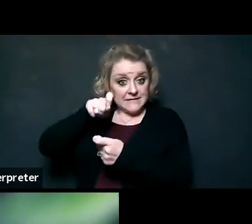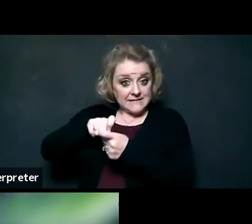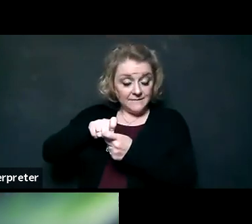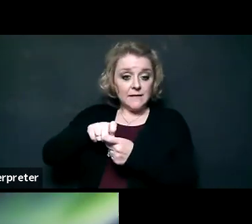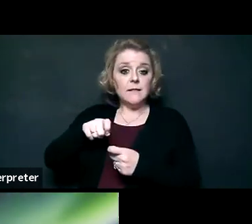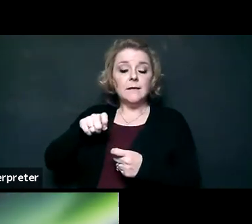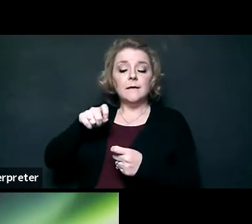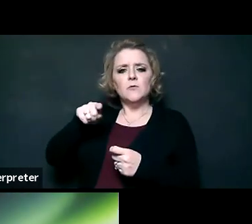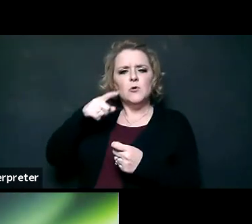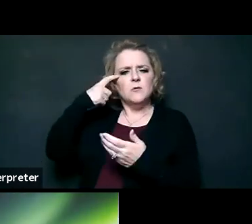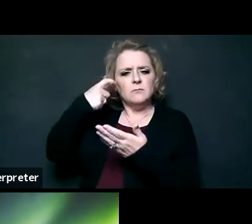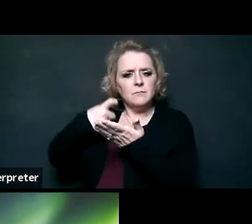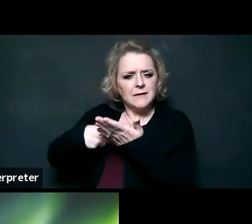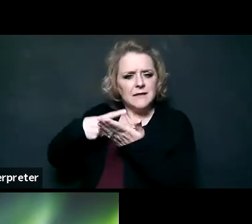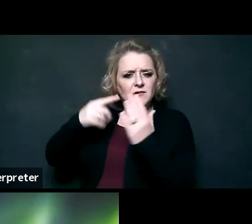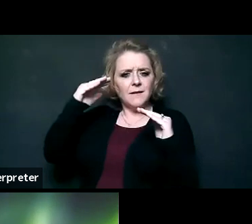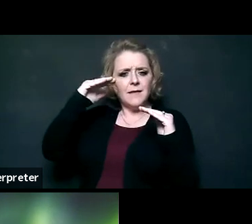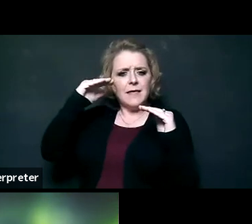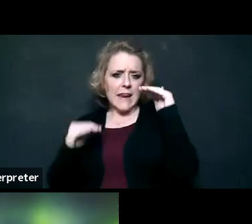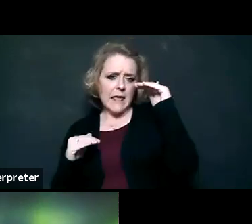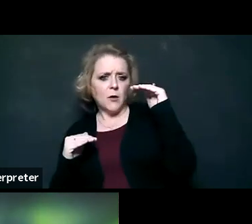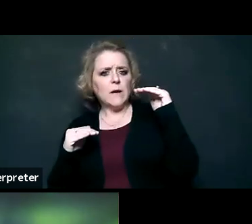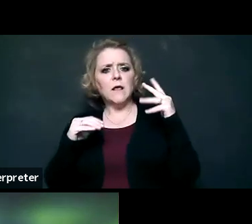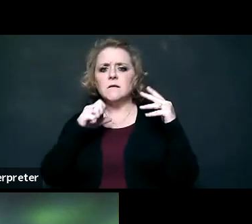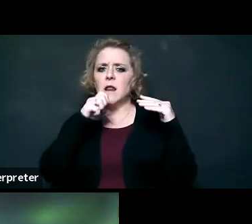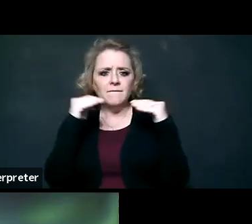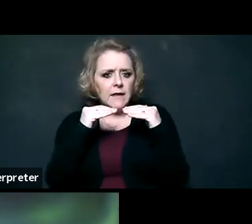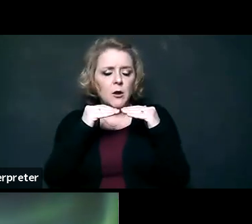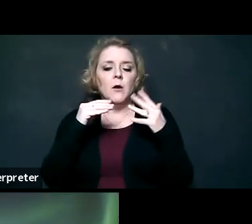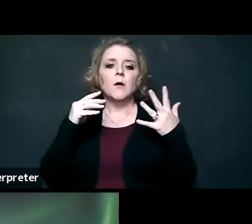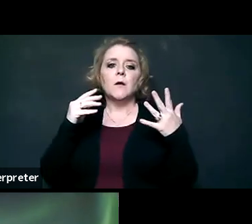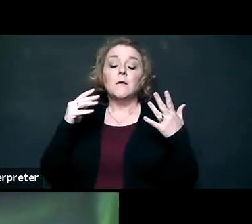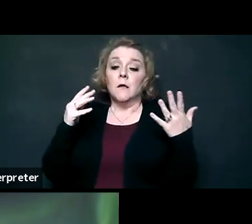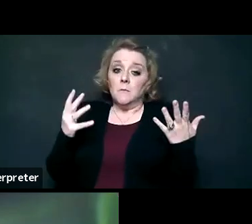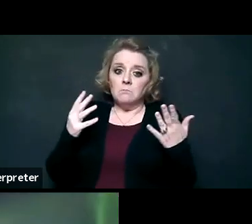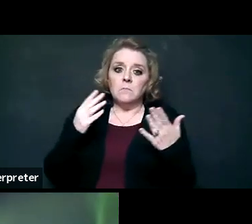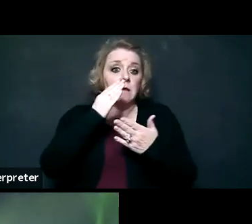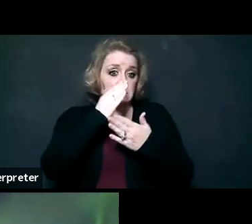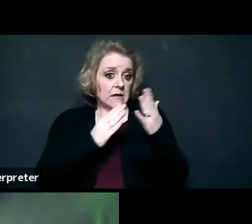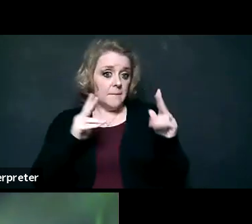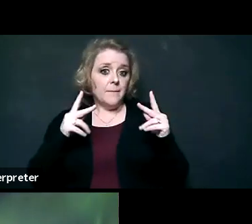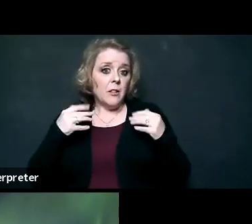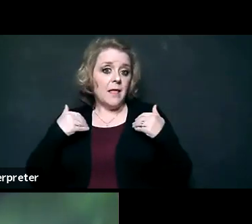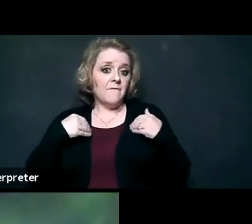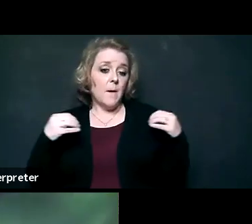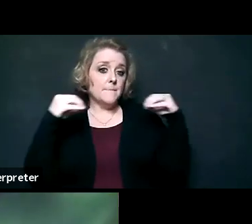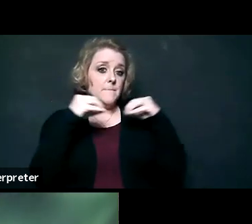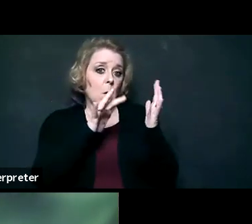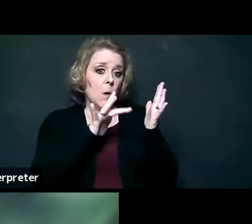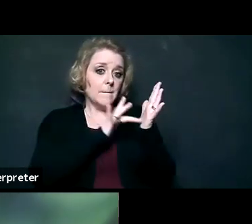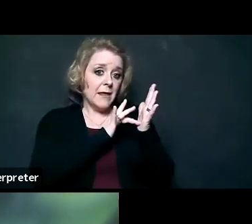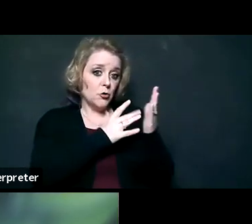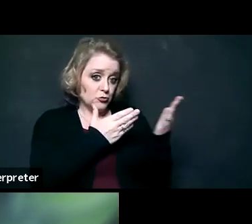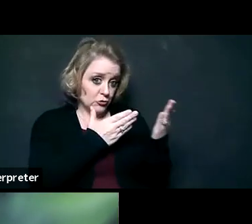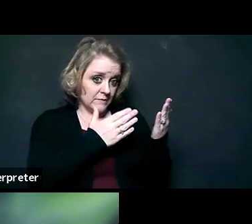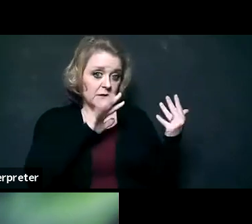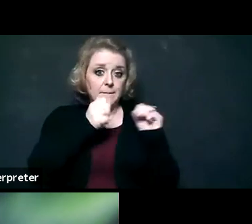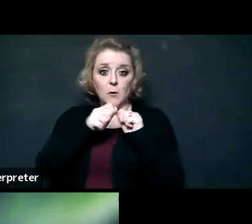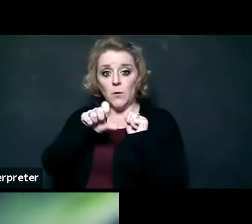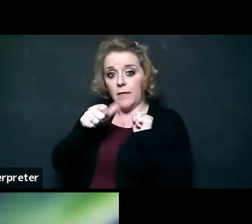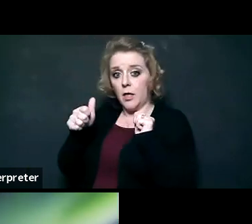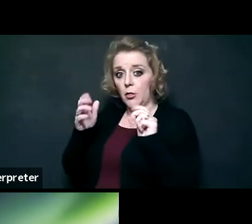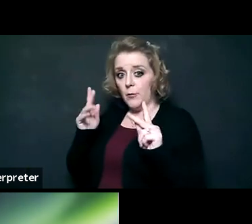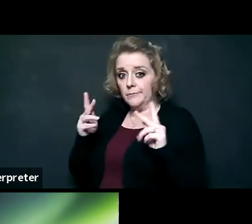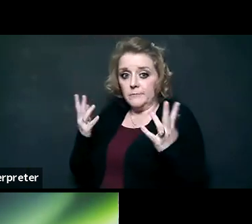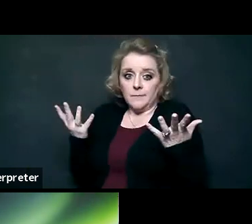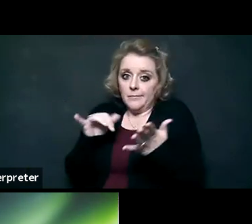inequities, there are parts of our community that have more medical services than other parts of our community. That's by